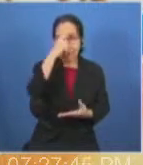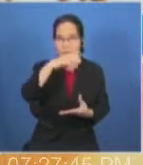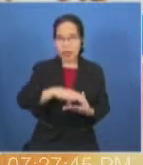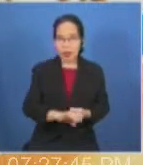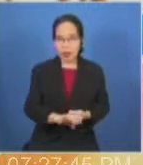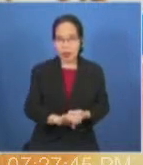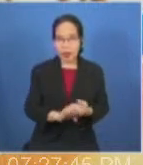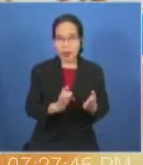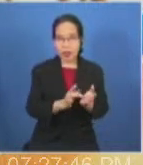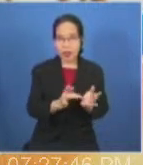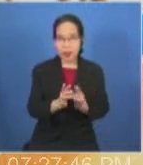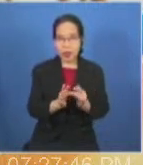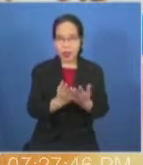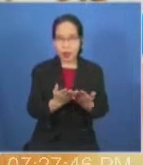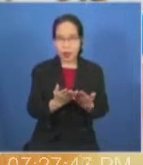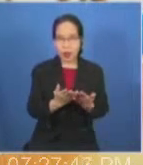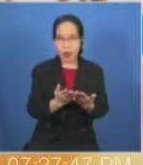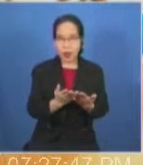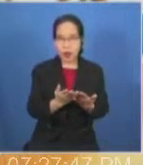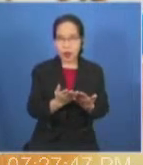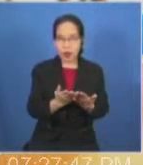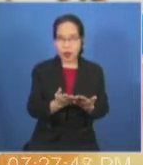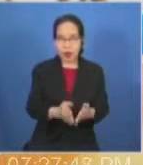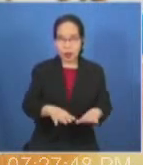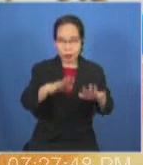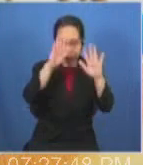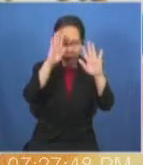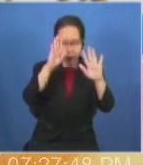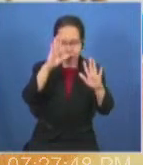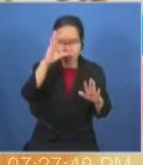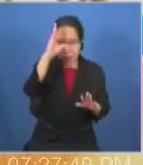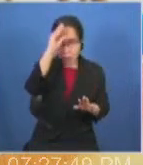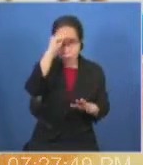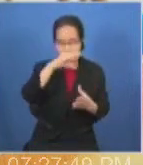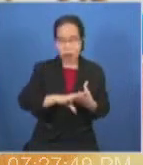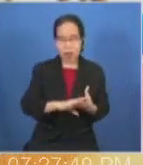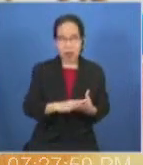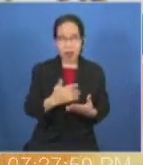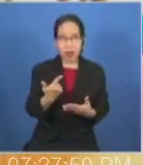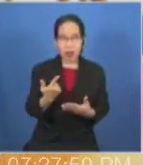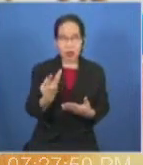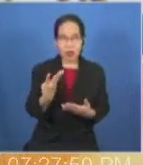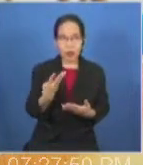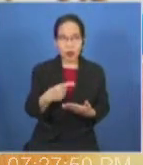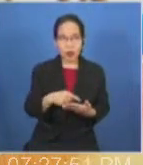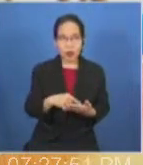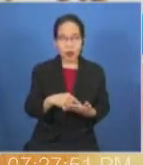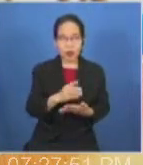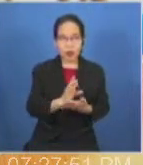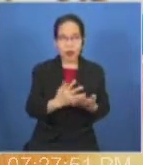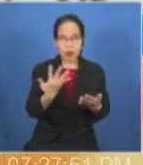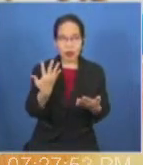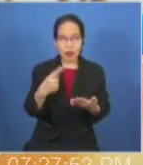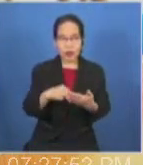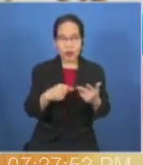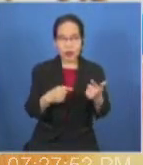if we believe the Bible, it says we should submit to our husbands. It says